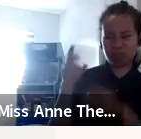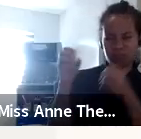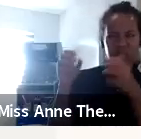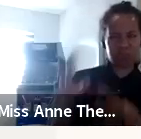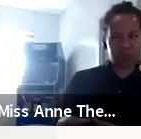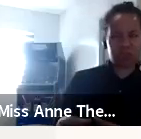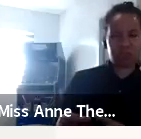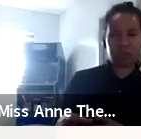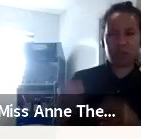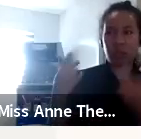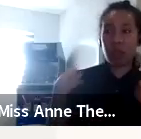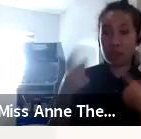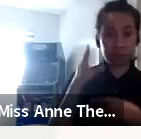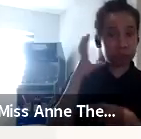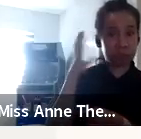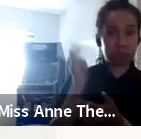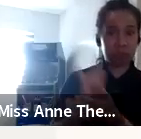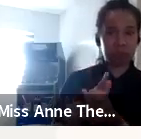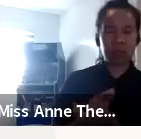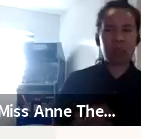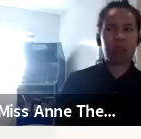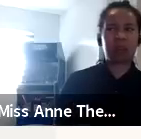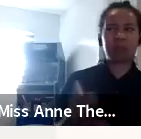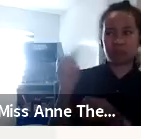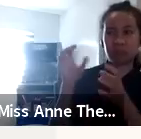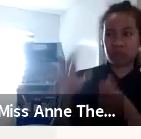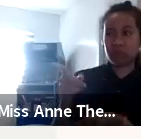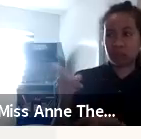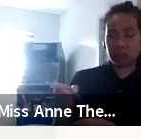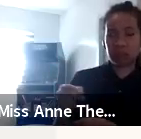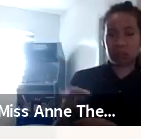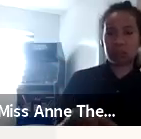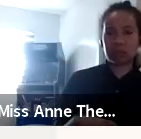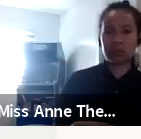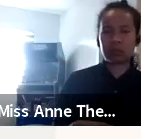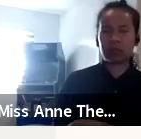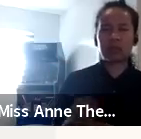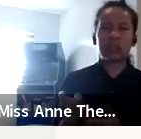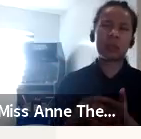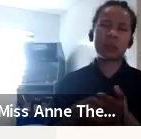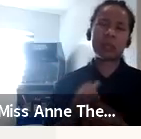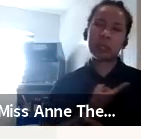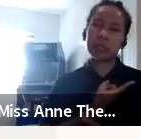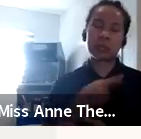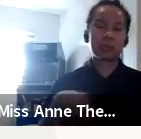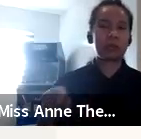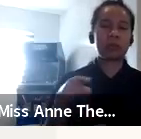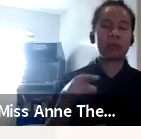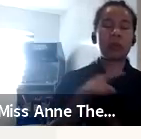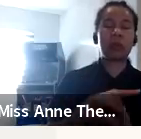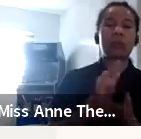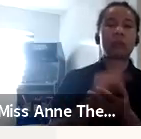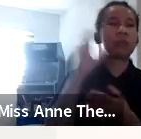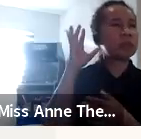Have you heard that? Teacher ka pa naman. And sometimes it hurts us to hear that phrase. But thinking